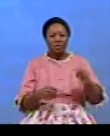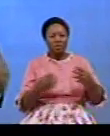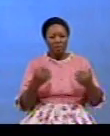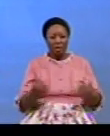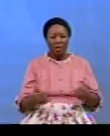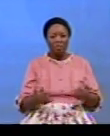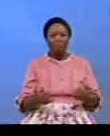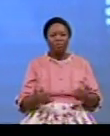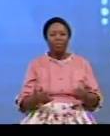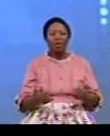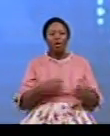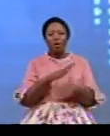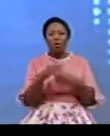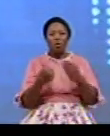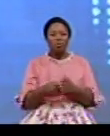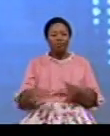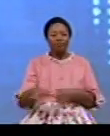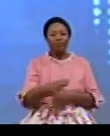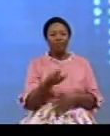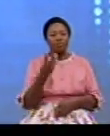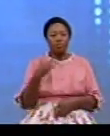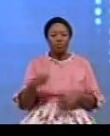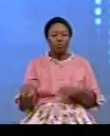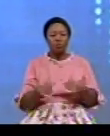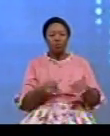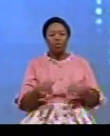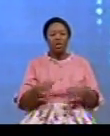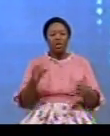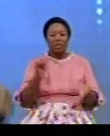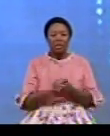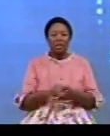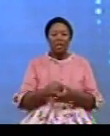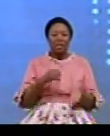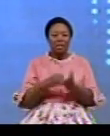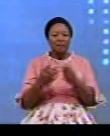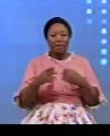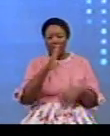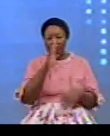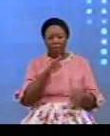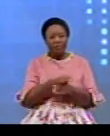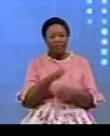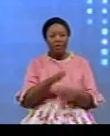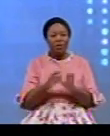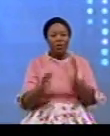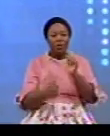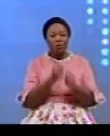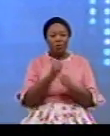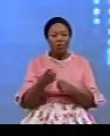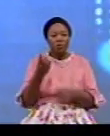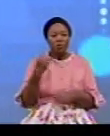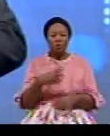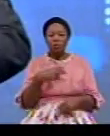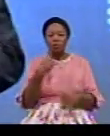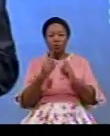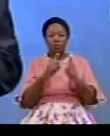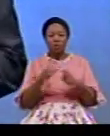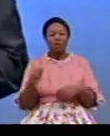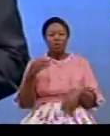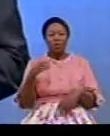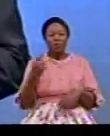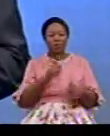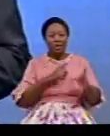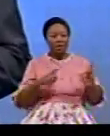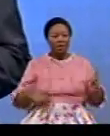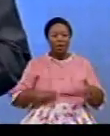unto us. He will take all those broken bones and mend them tonight in Jesus' name.